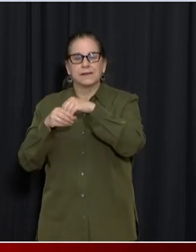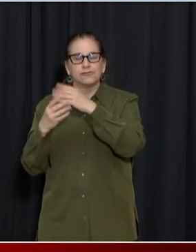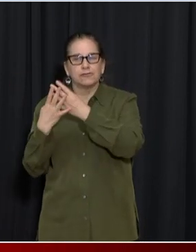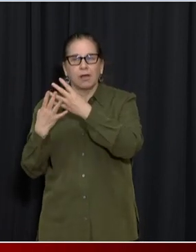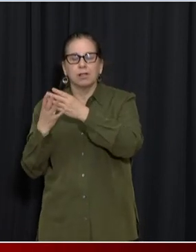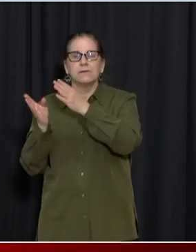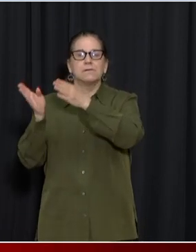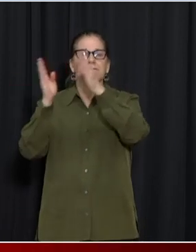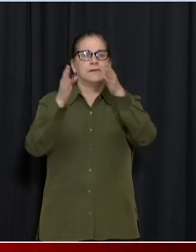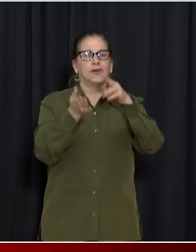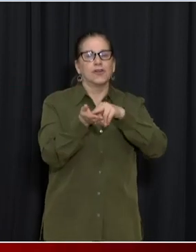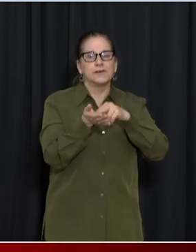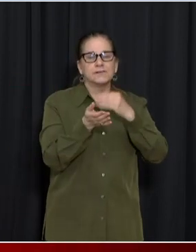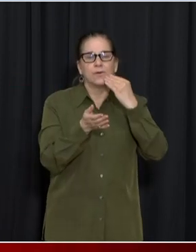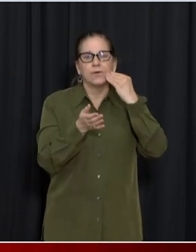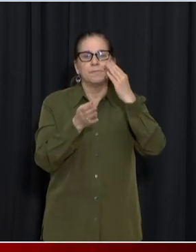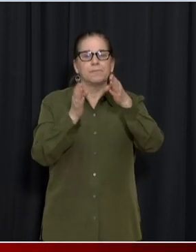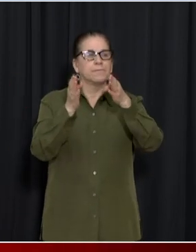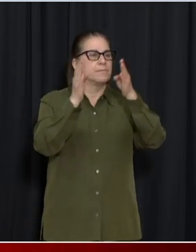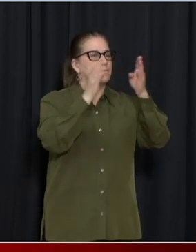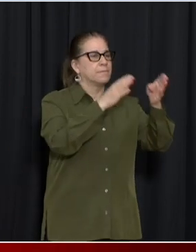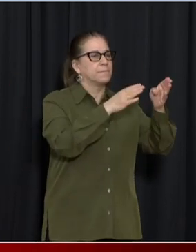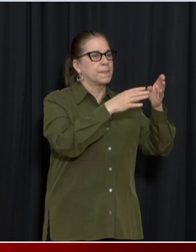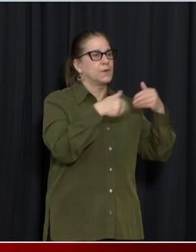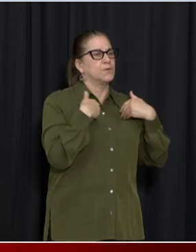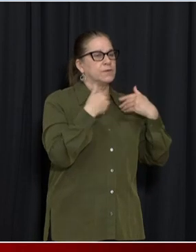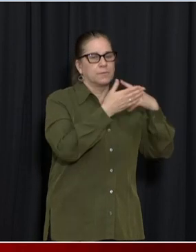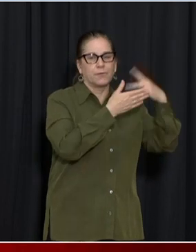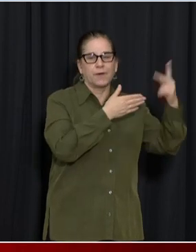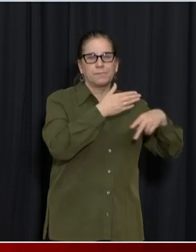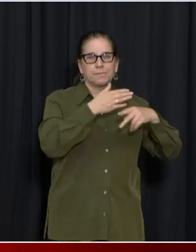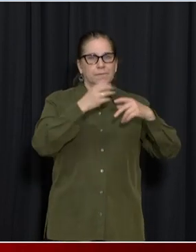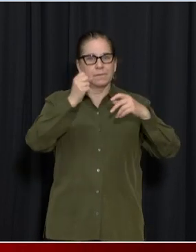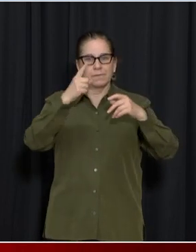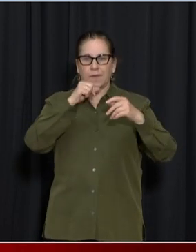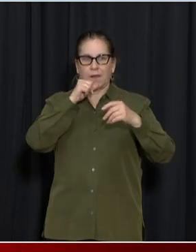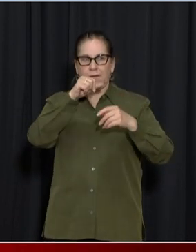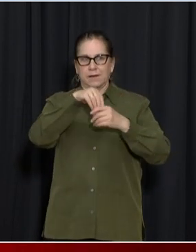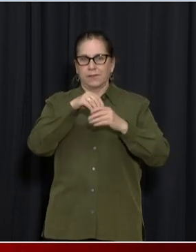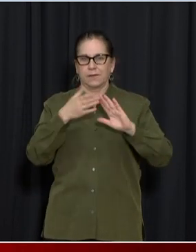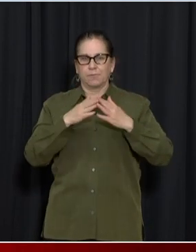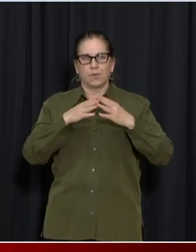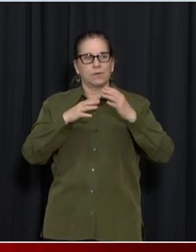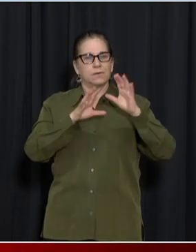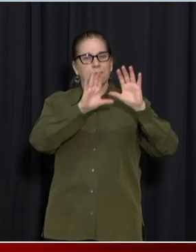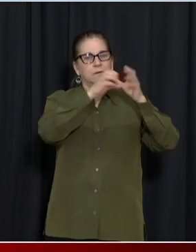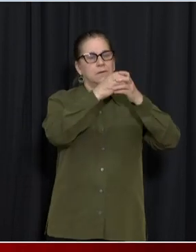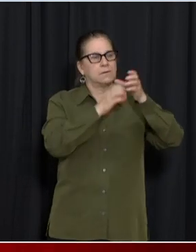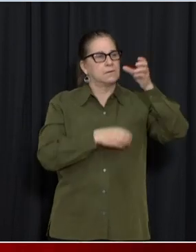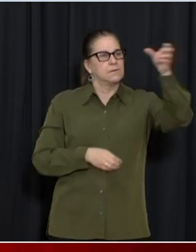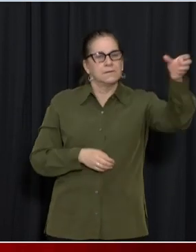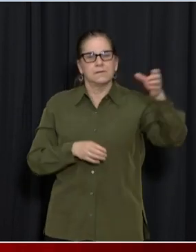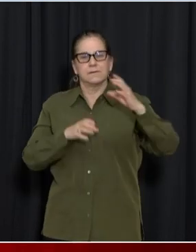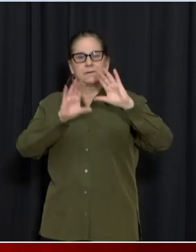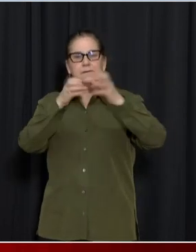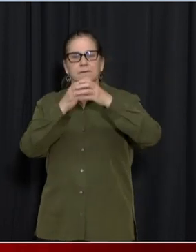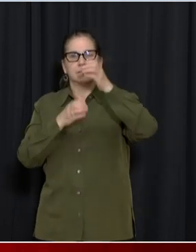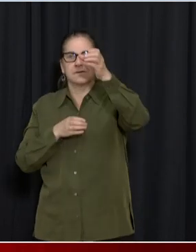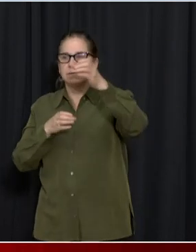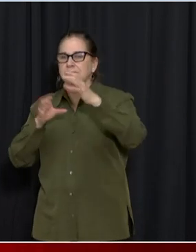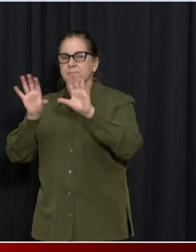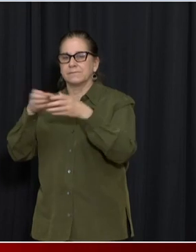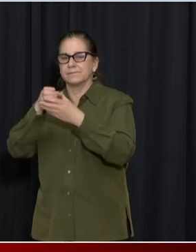the ability to work with those facilities to implement infection control practices or quickly respond